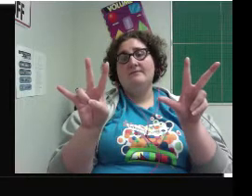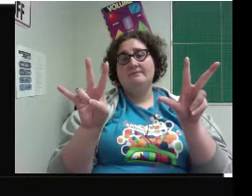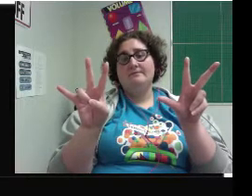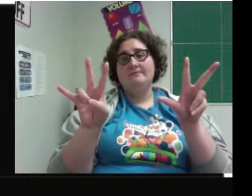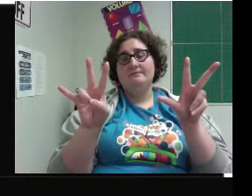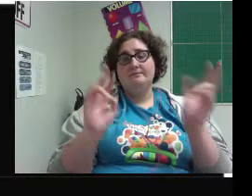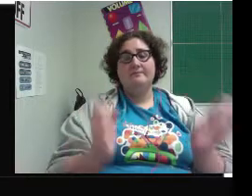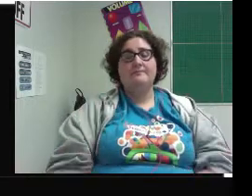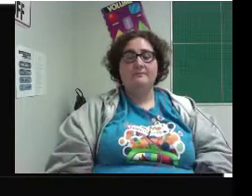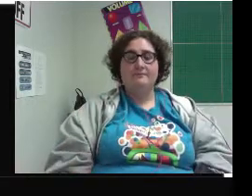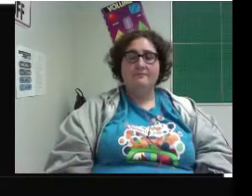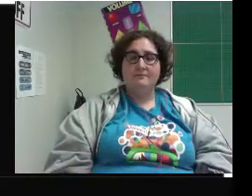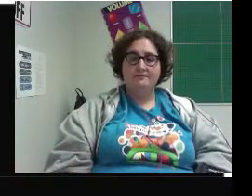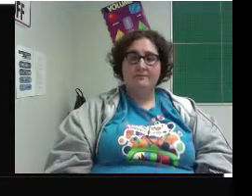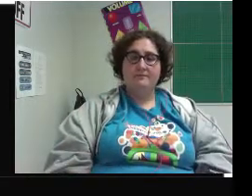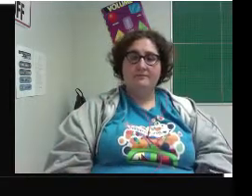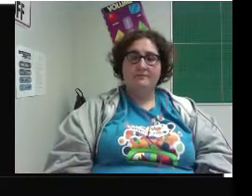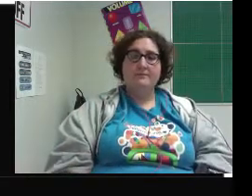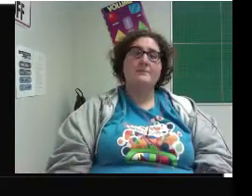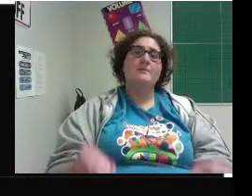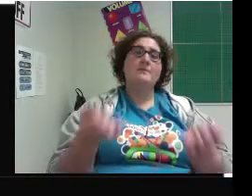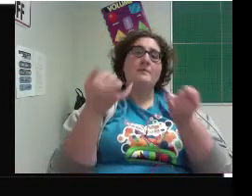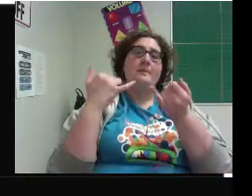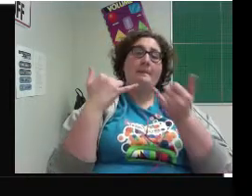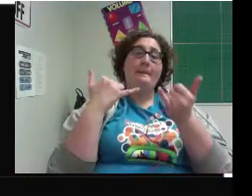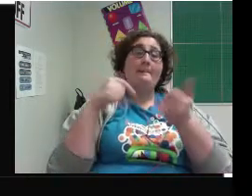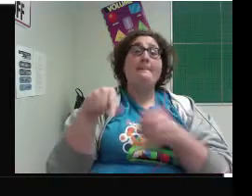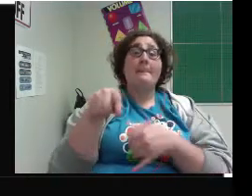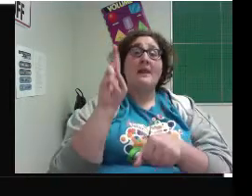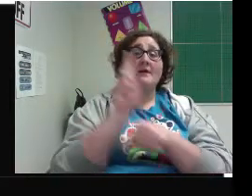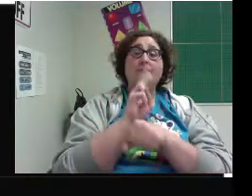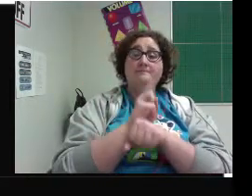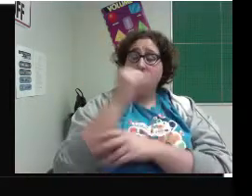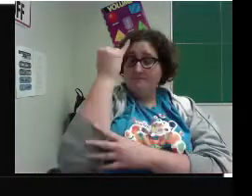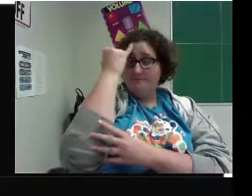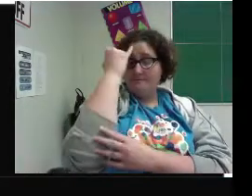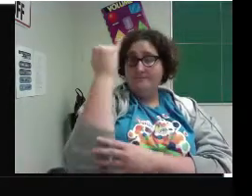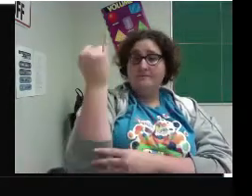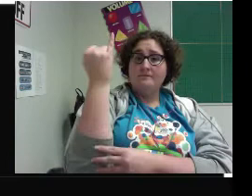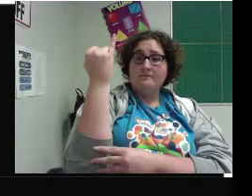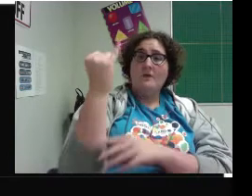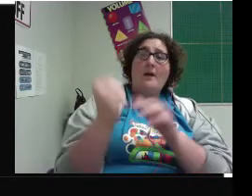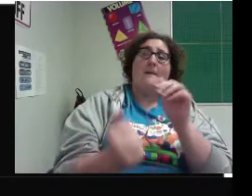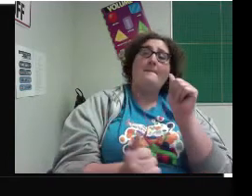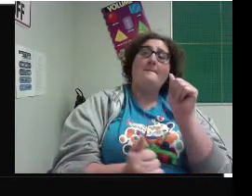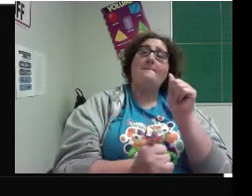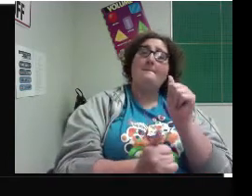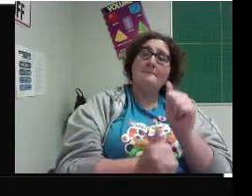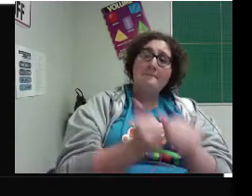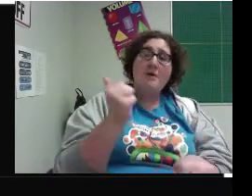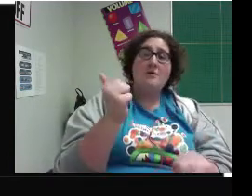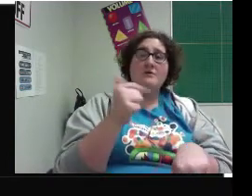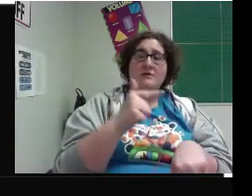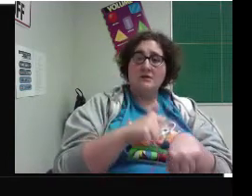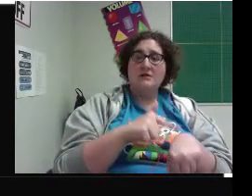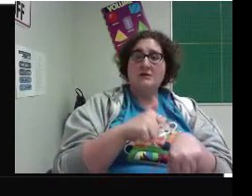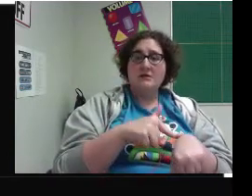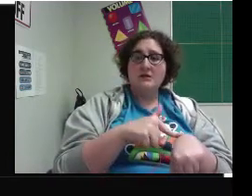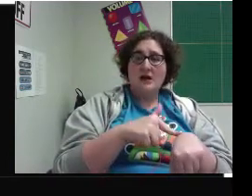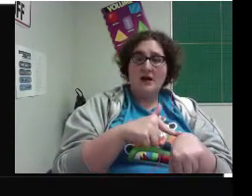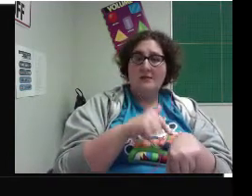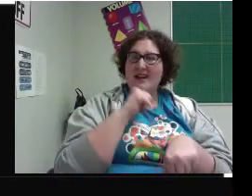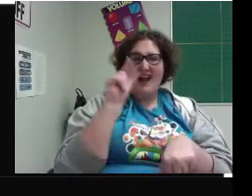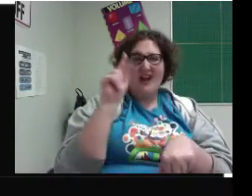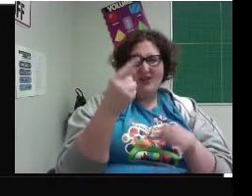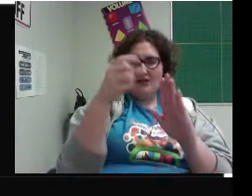7. Now guys, you're going to be using this idea most of the rest of this, not just